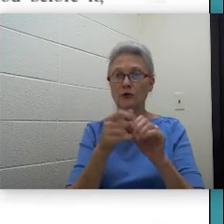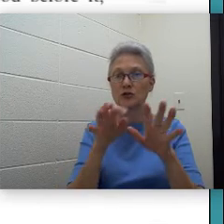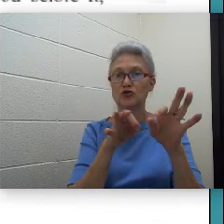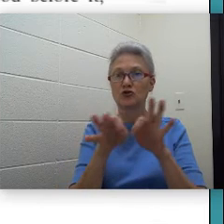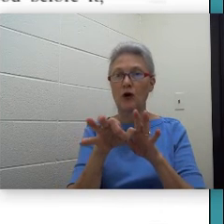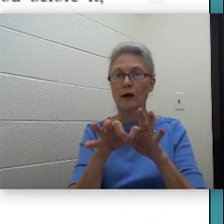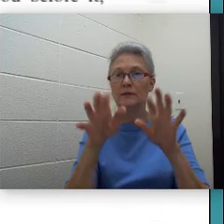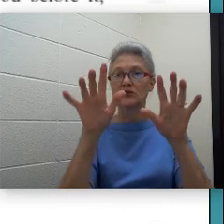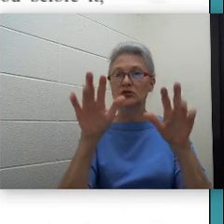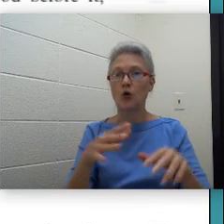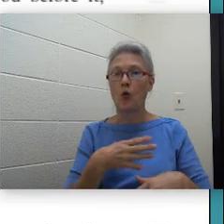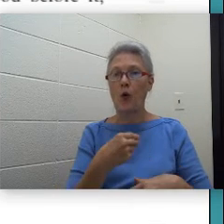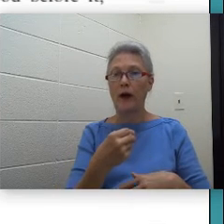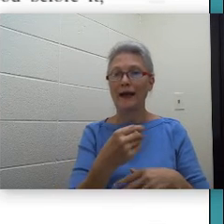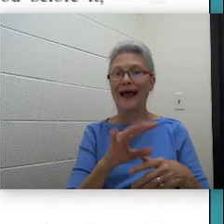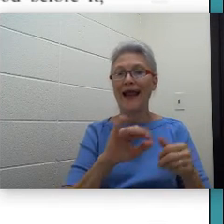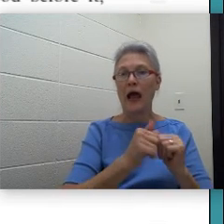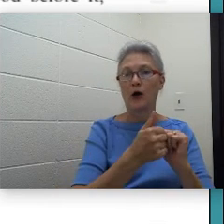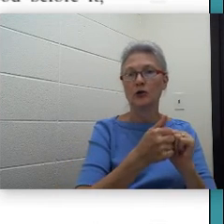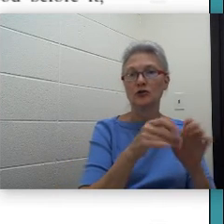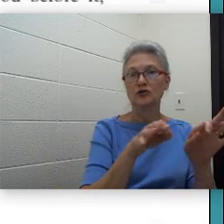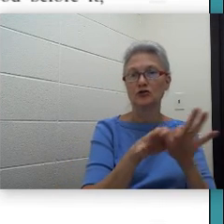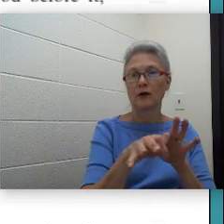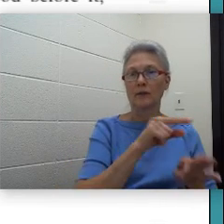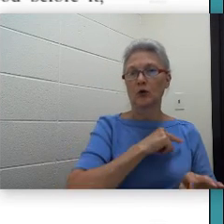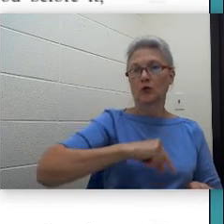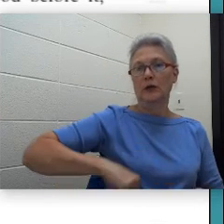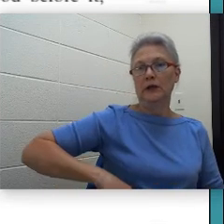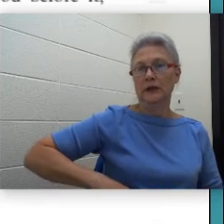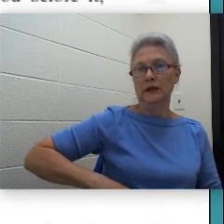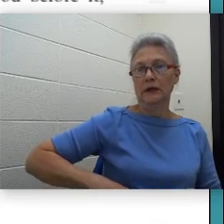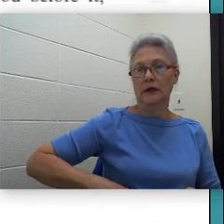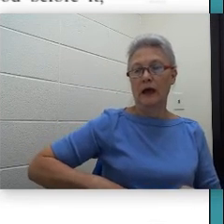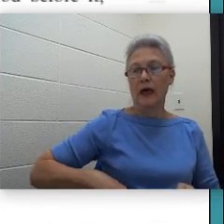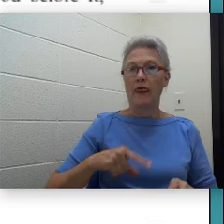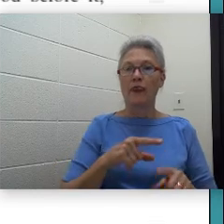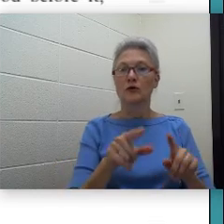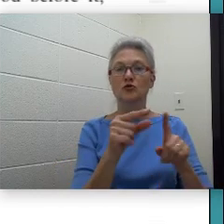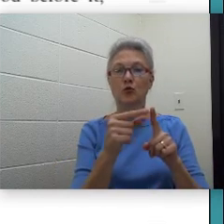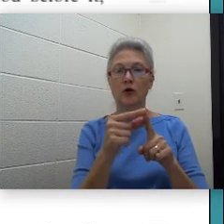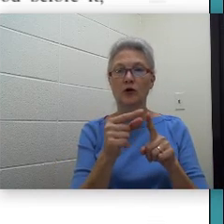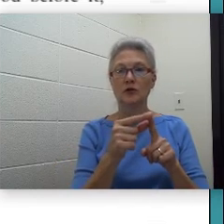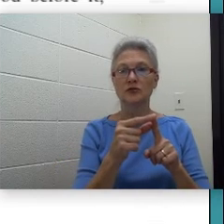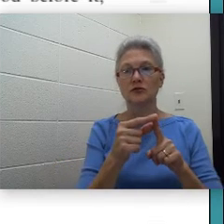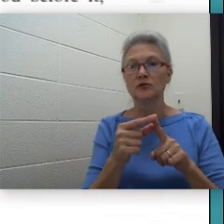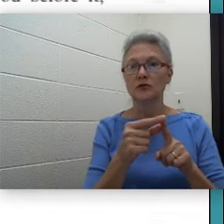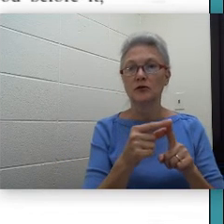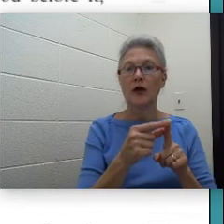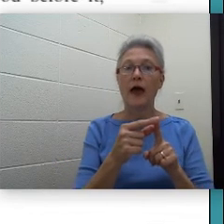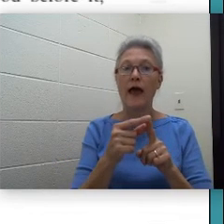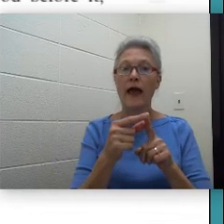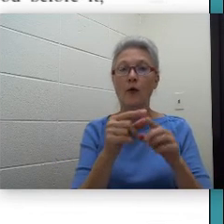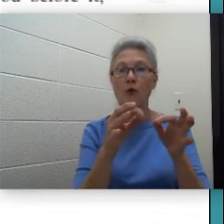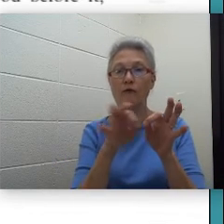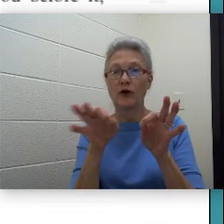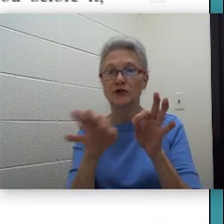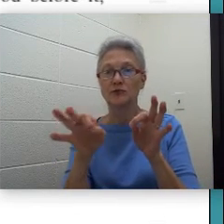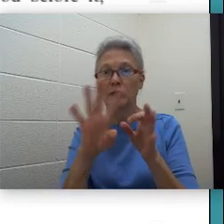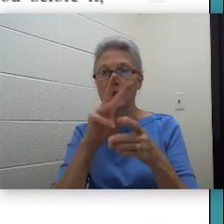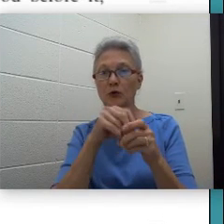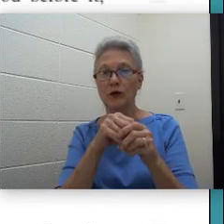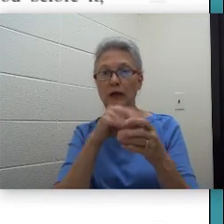describe Snow White and how you would describe the Queen. Those words and phrases will then be included in our